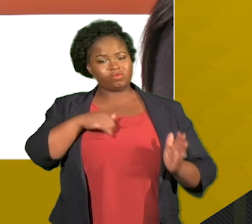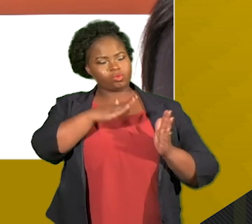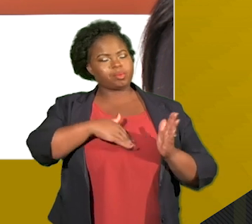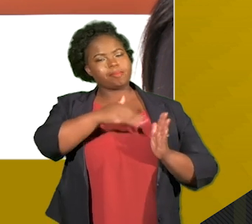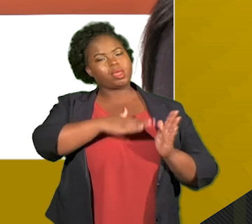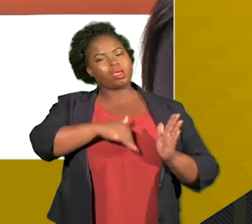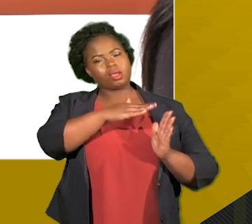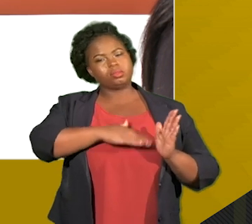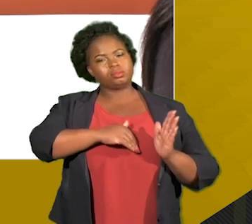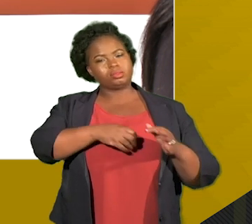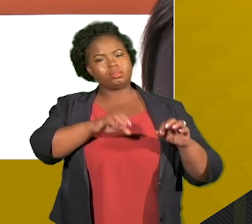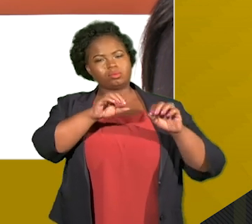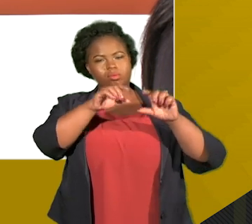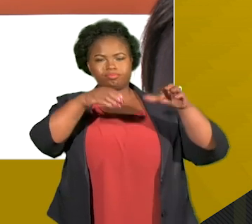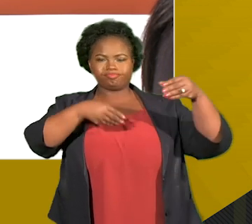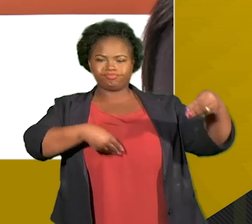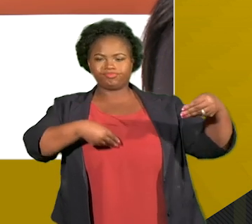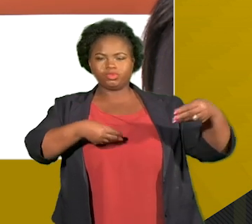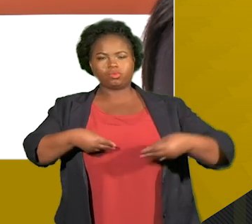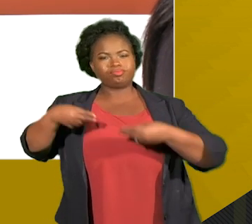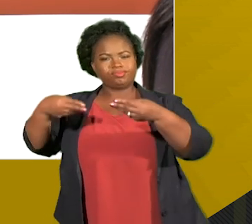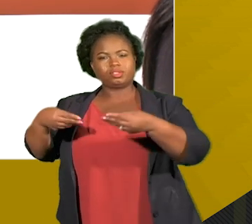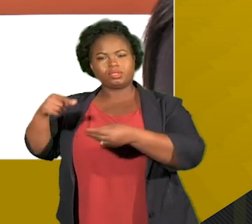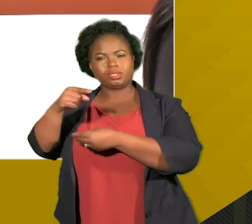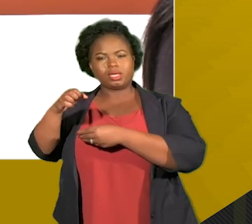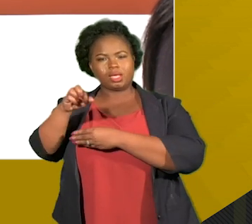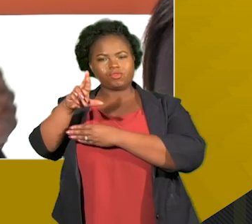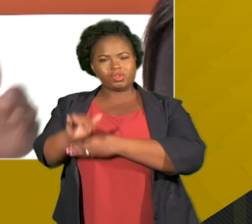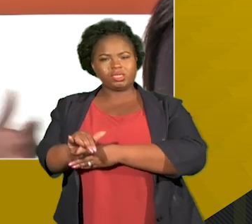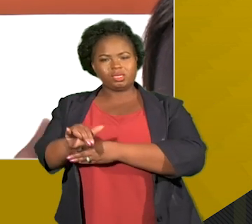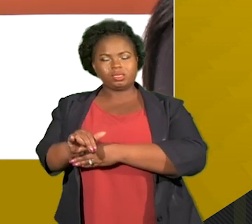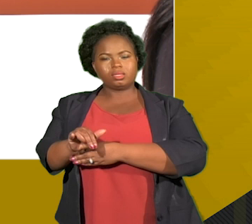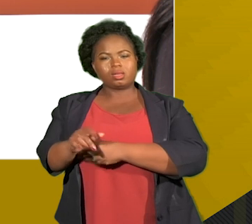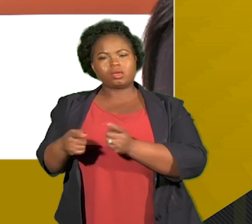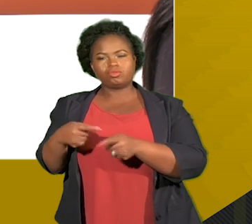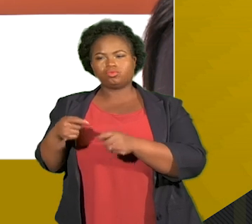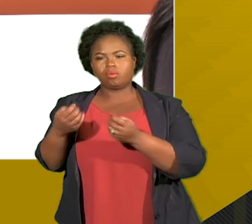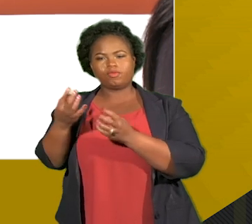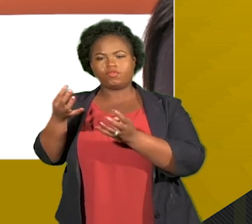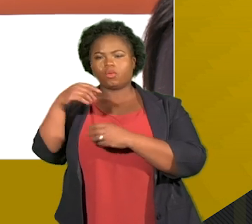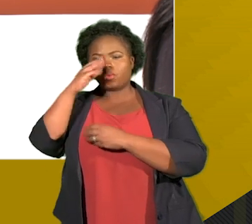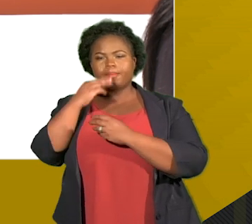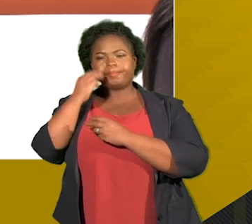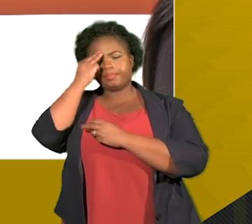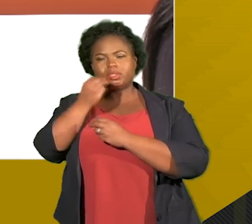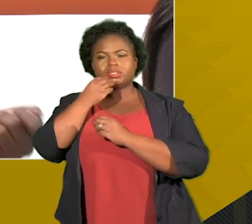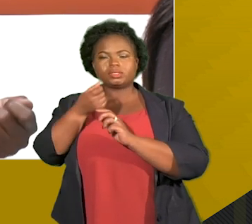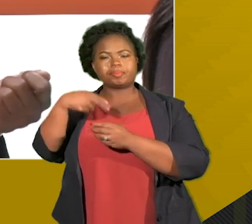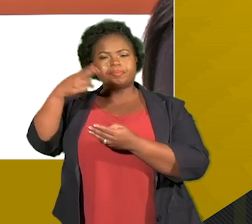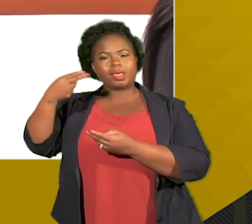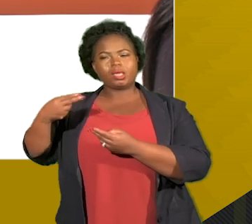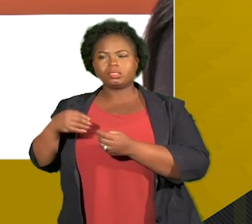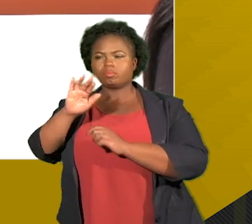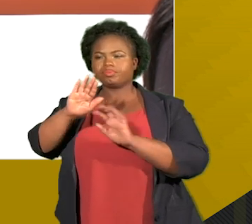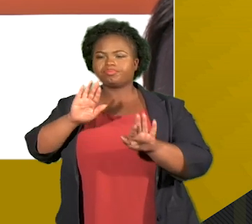a gallery? Or is there a form of maybe I should write something or produce something that my art